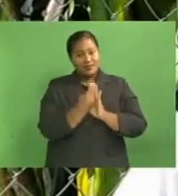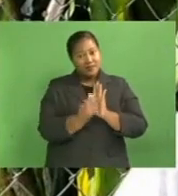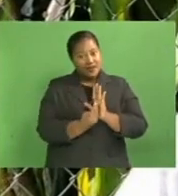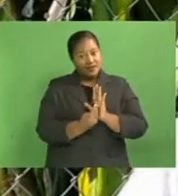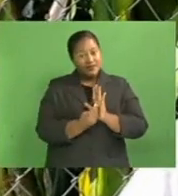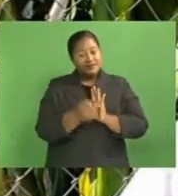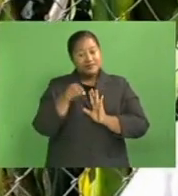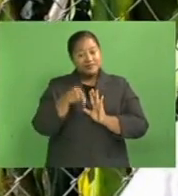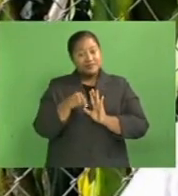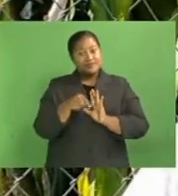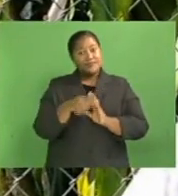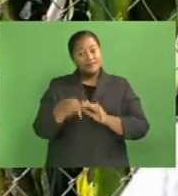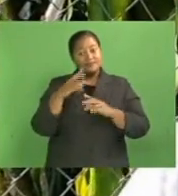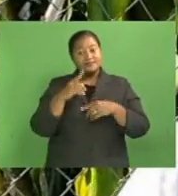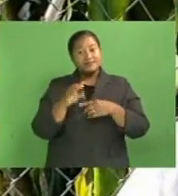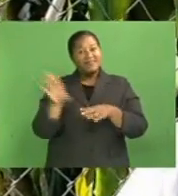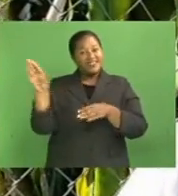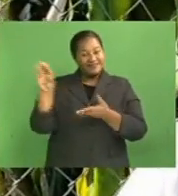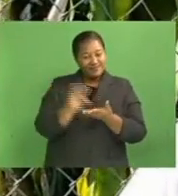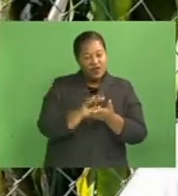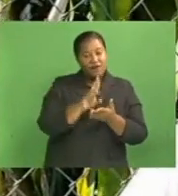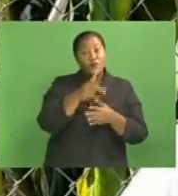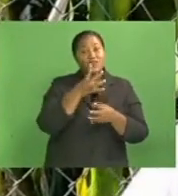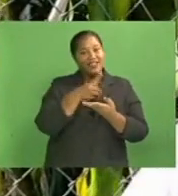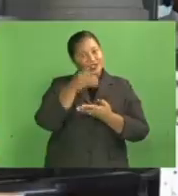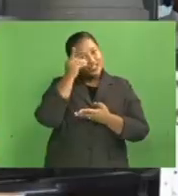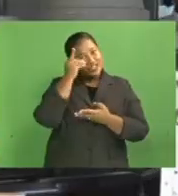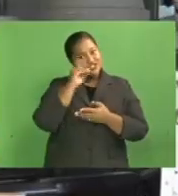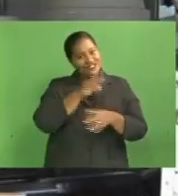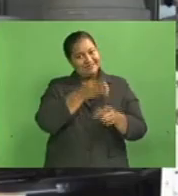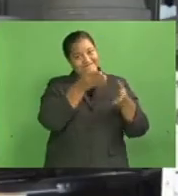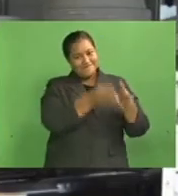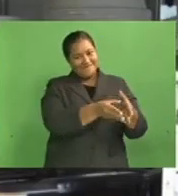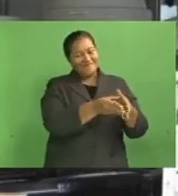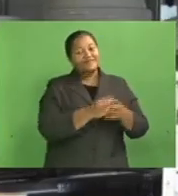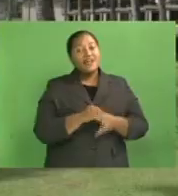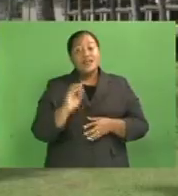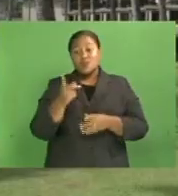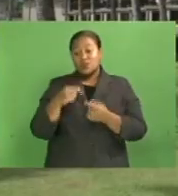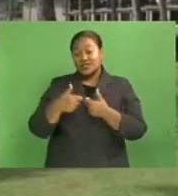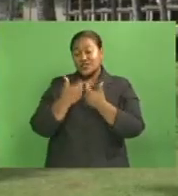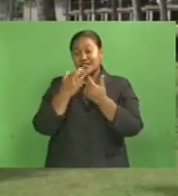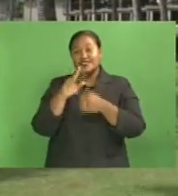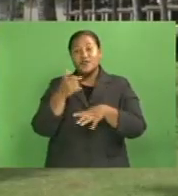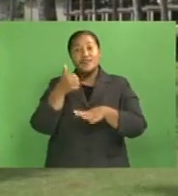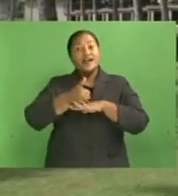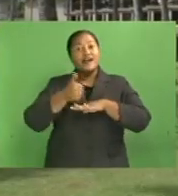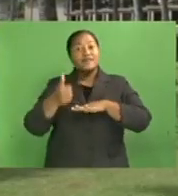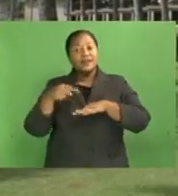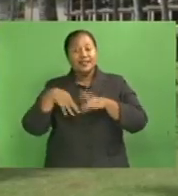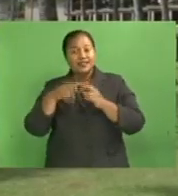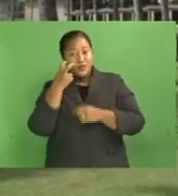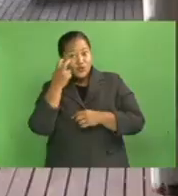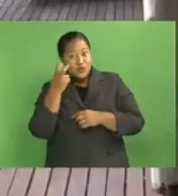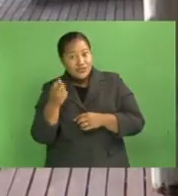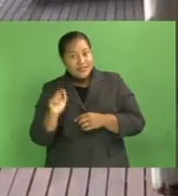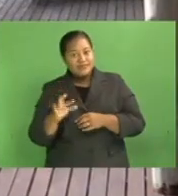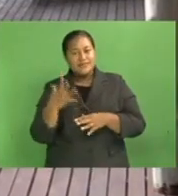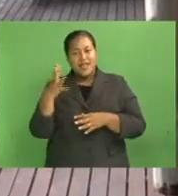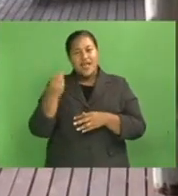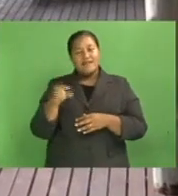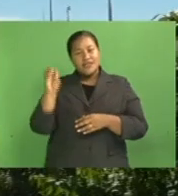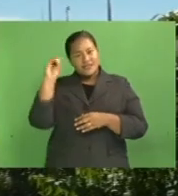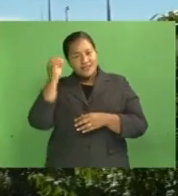I'm expecting a good budget allocation for the education sector. The challenges for the government are a tourism industry earning almost